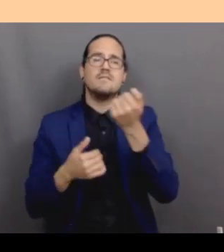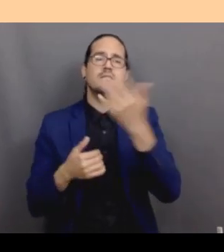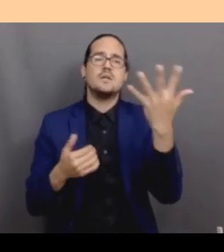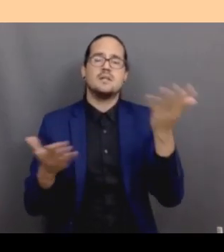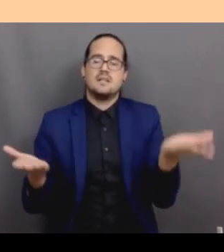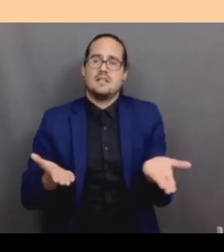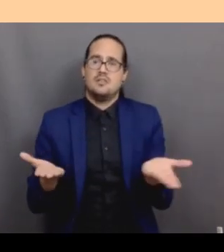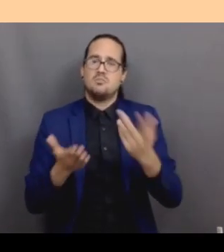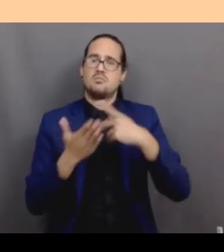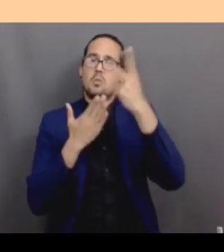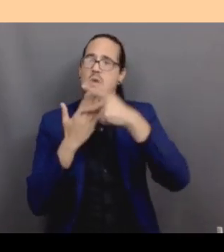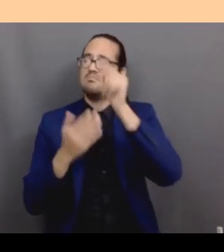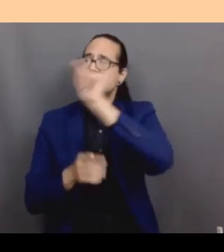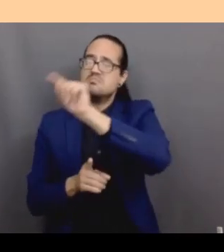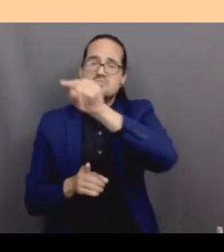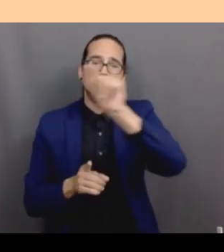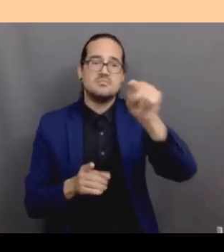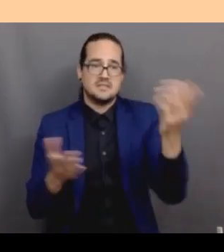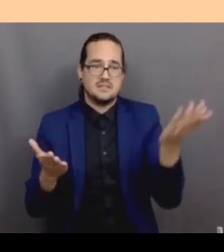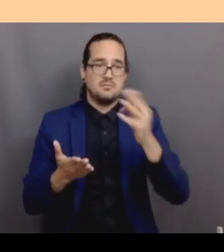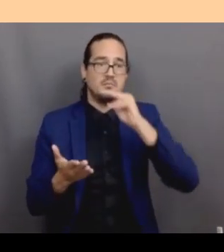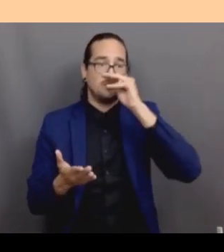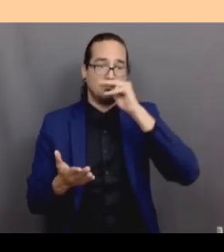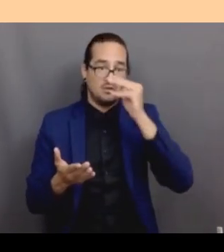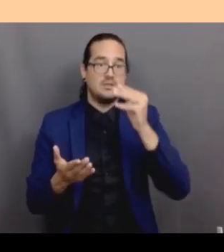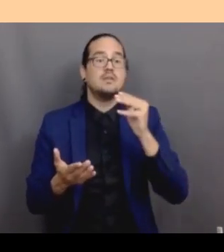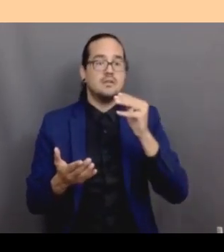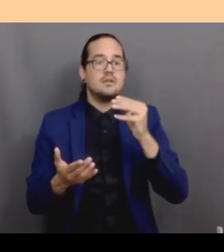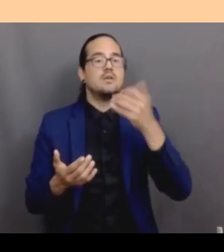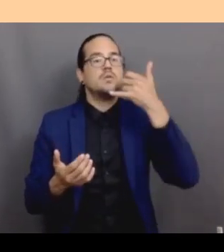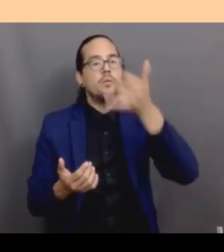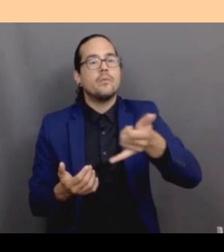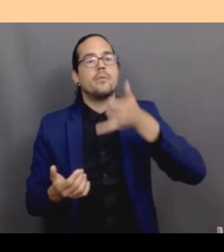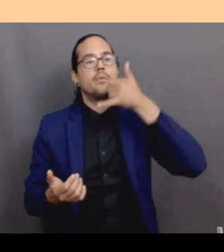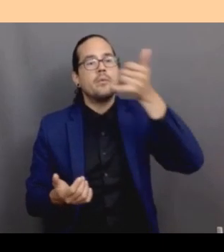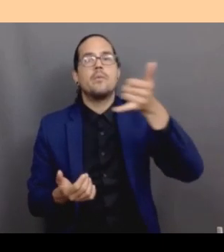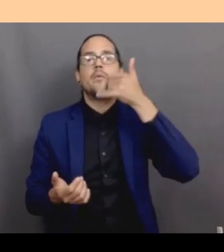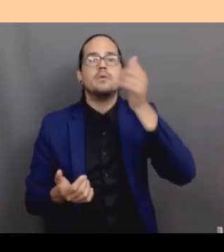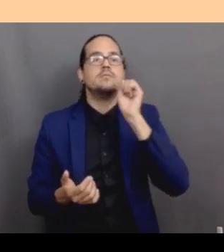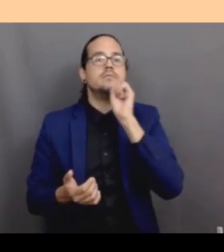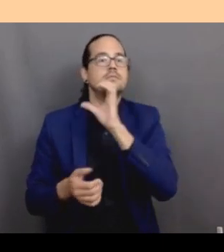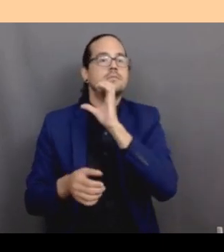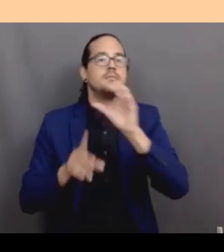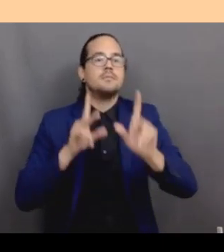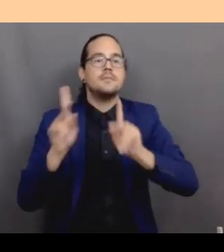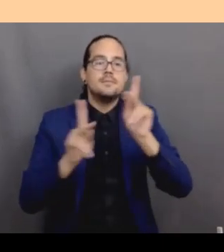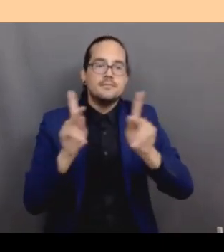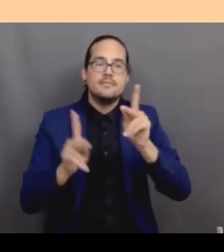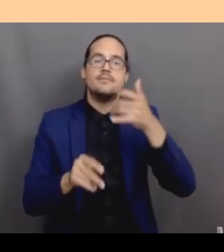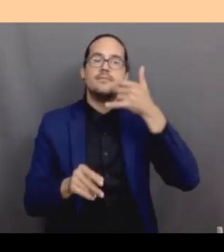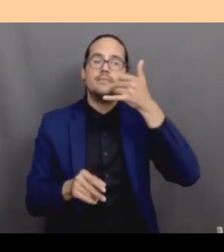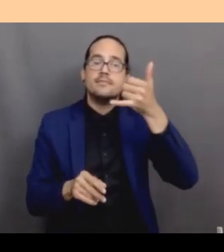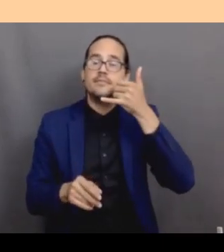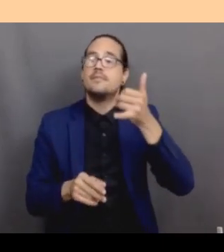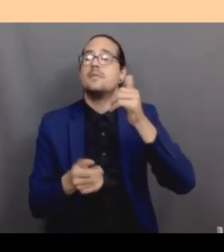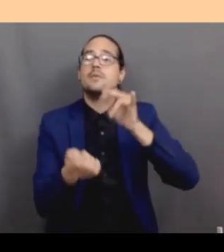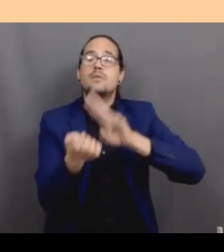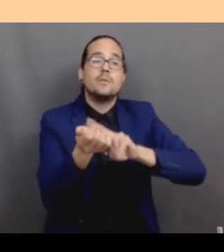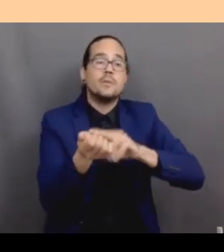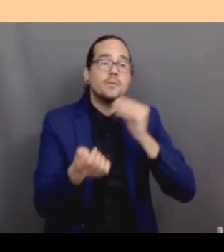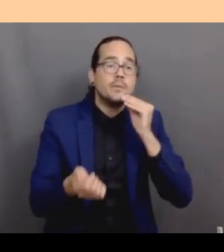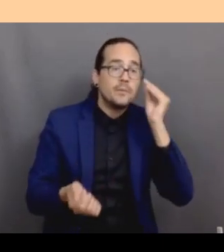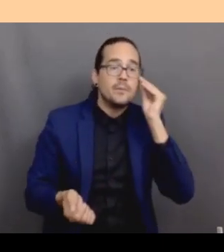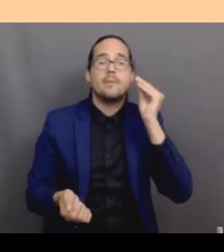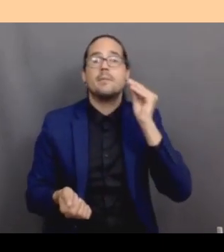phone calls being made to our seniors in their skilled nursing facilities and residential care facilities, and even at home. I